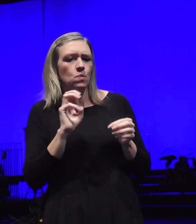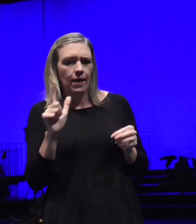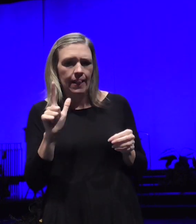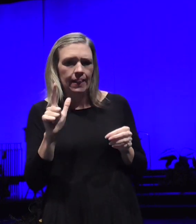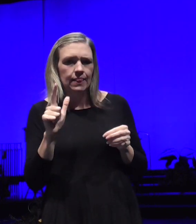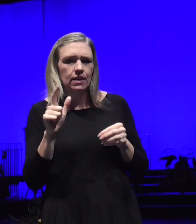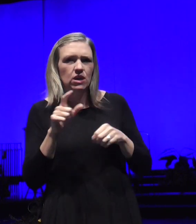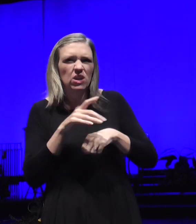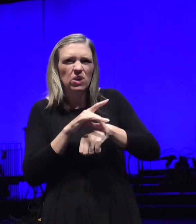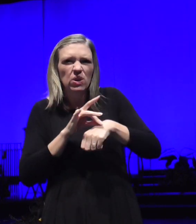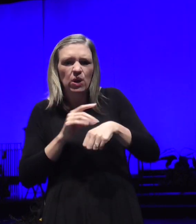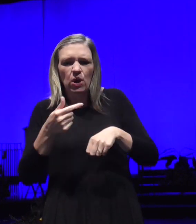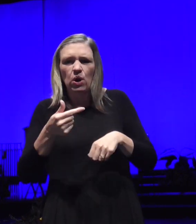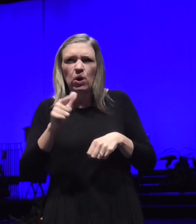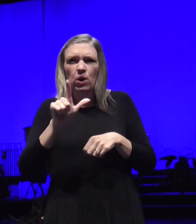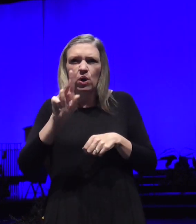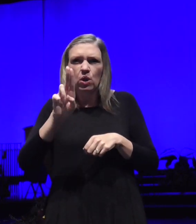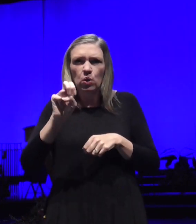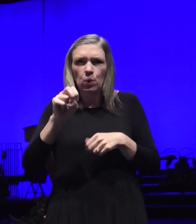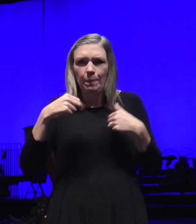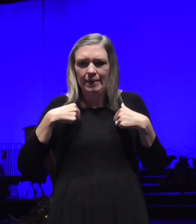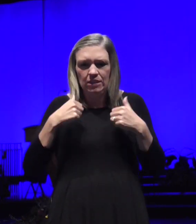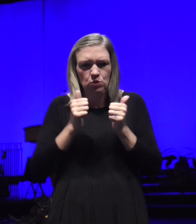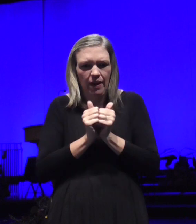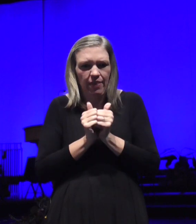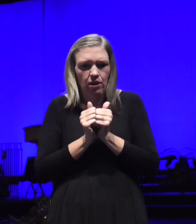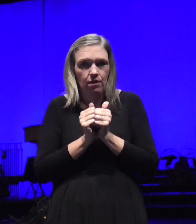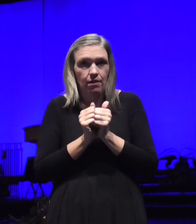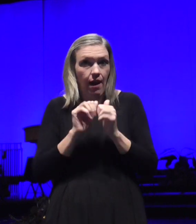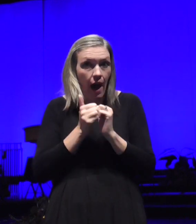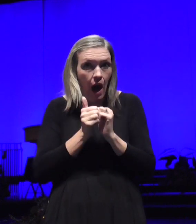me together, and a robot did it."